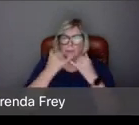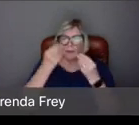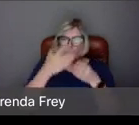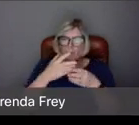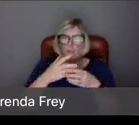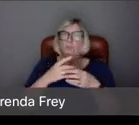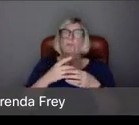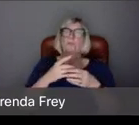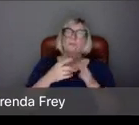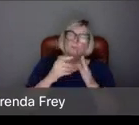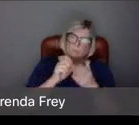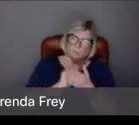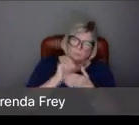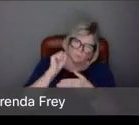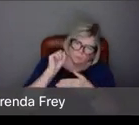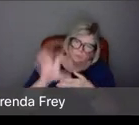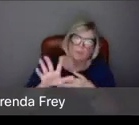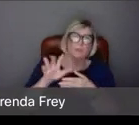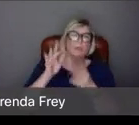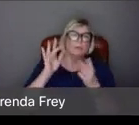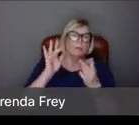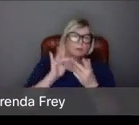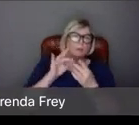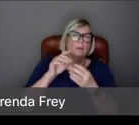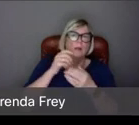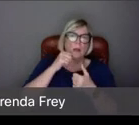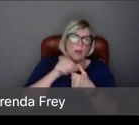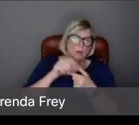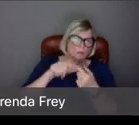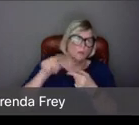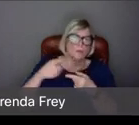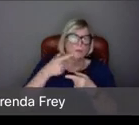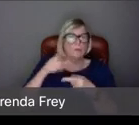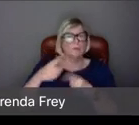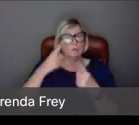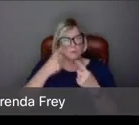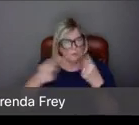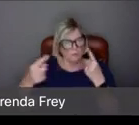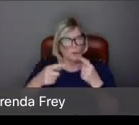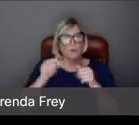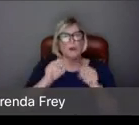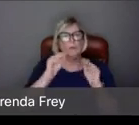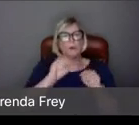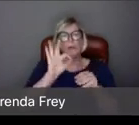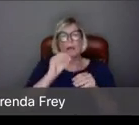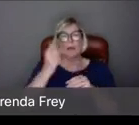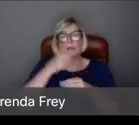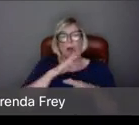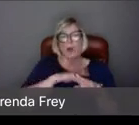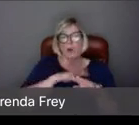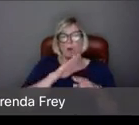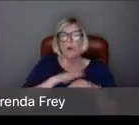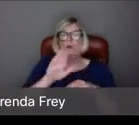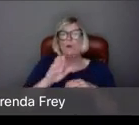sure you contact them to remove it immediately or dispute it. You could place a 90-day alert on your credit files with the 3